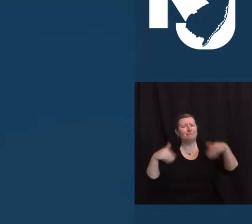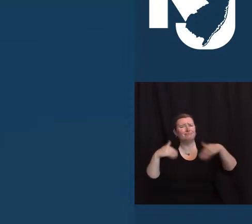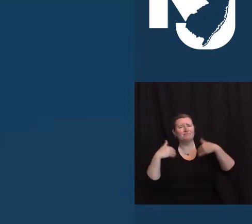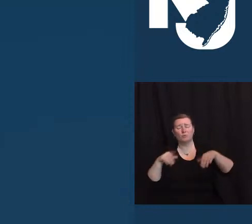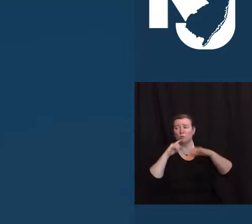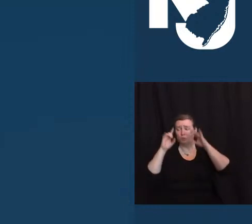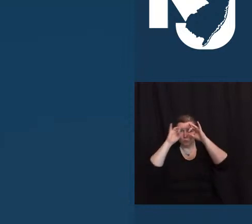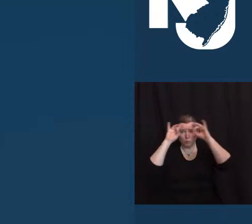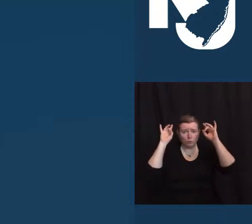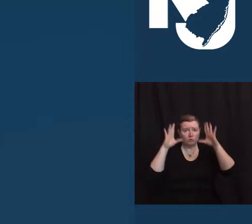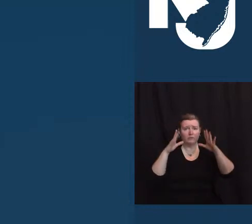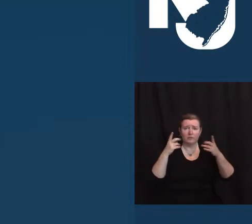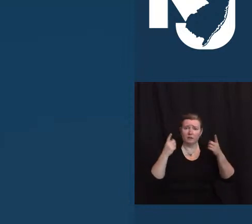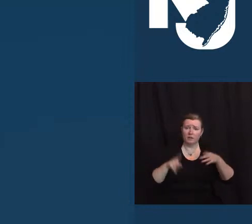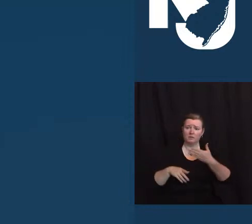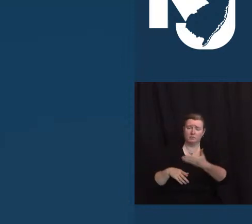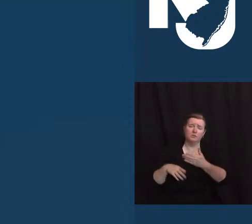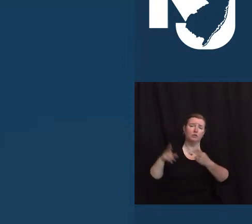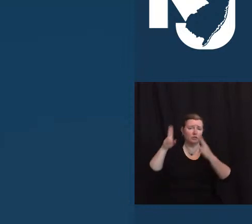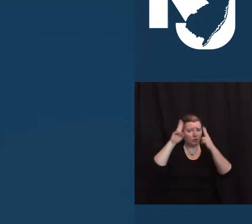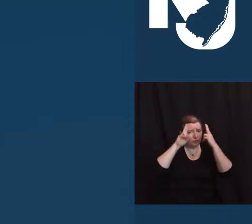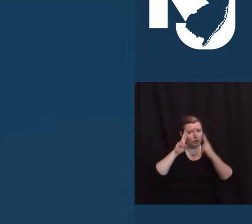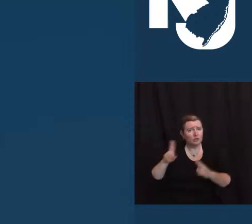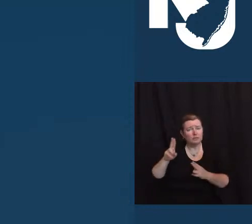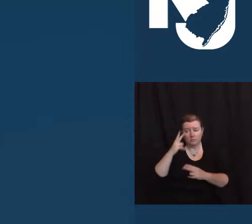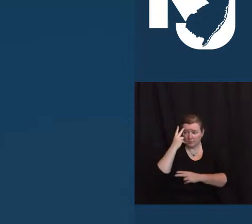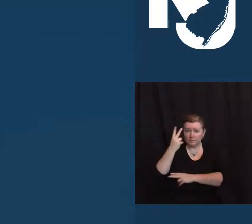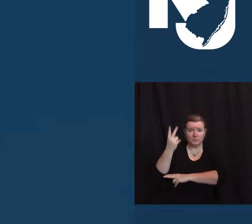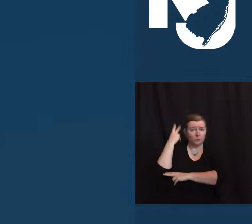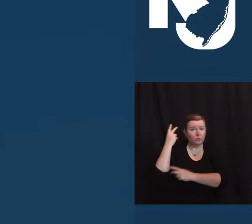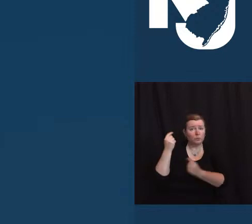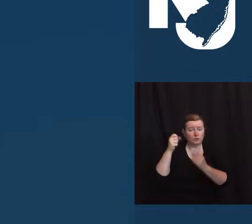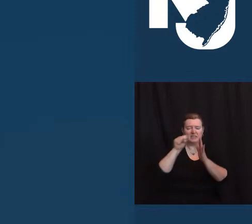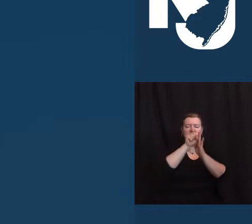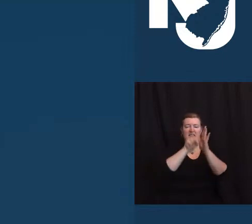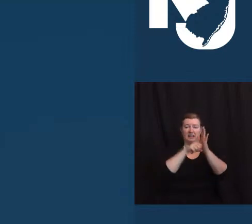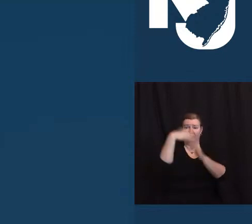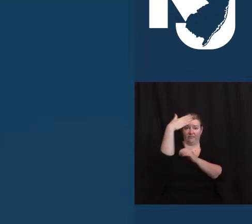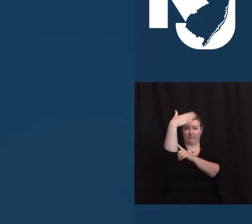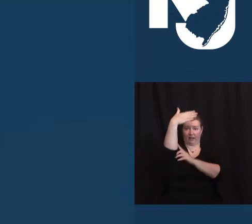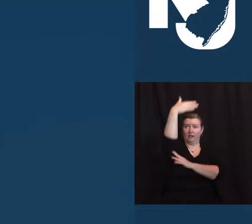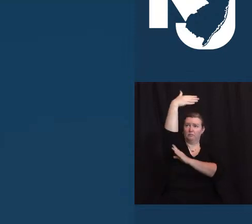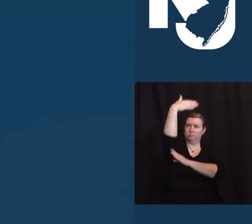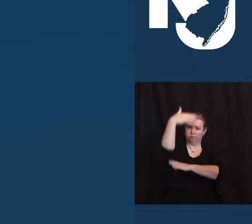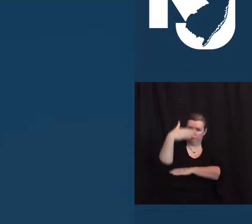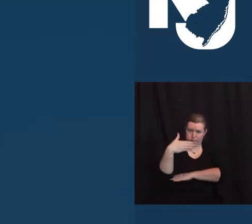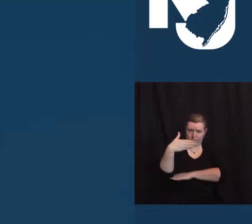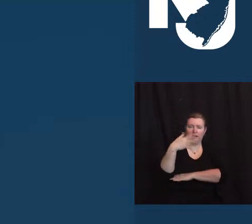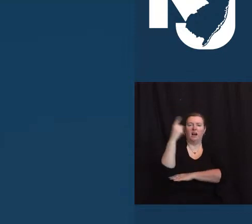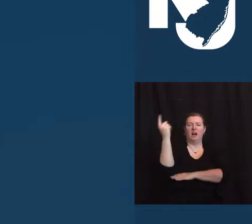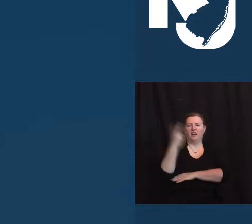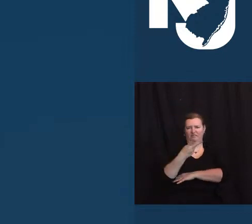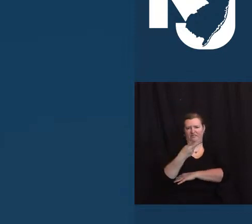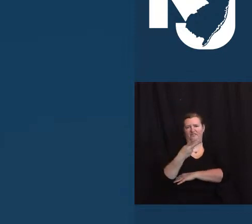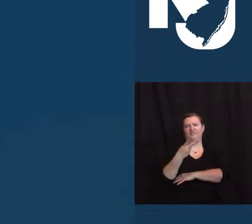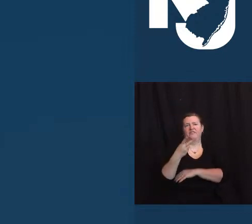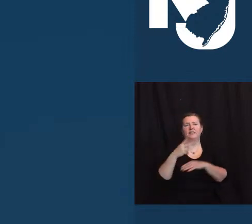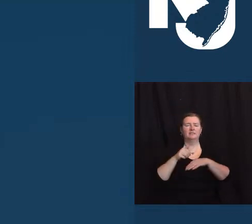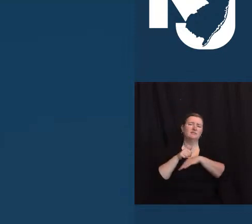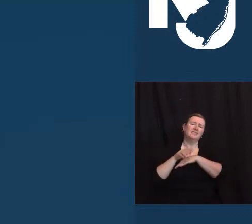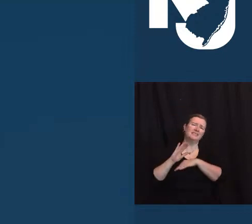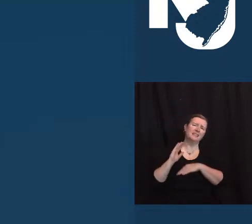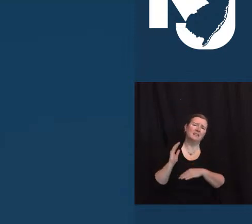and memory, our state flags have been lowered to half-staff for today. We send our condolences to his family, his